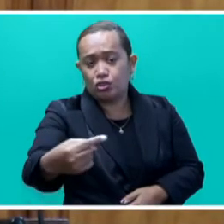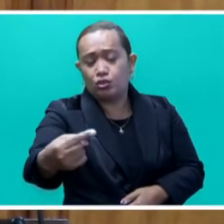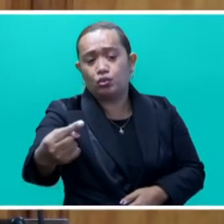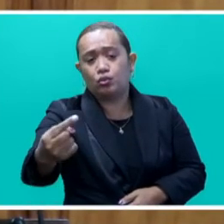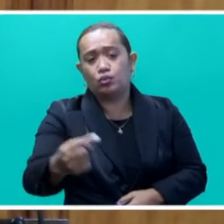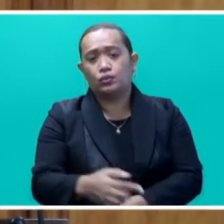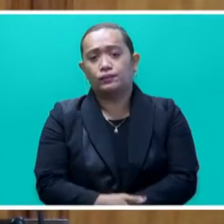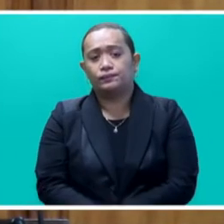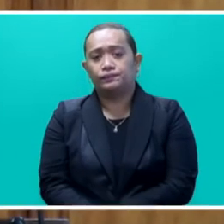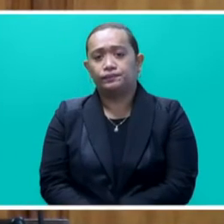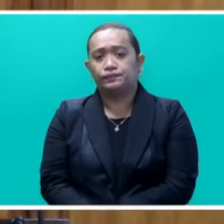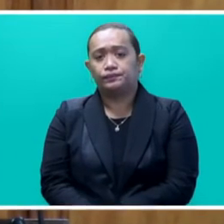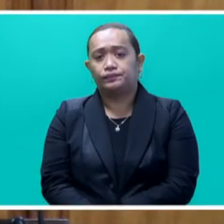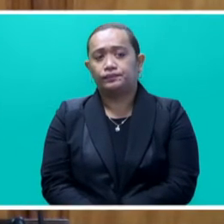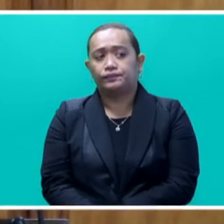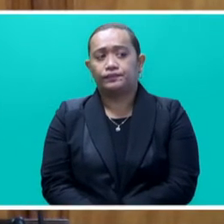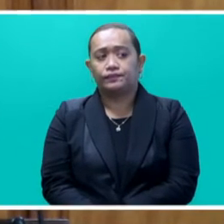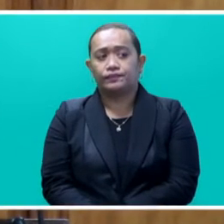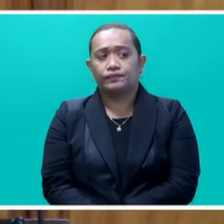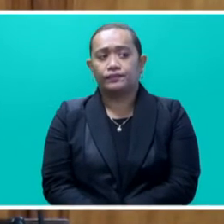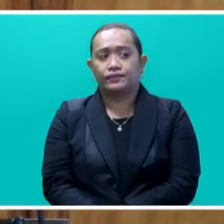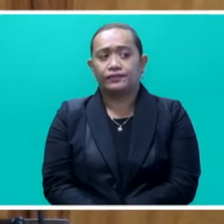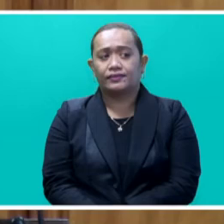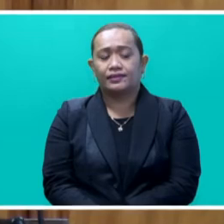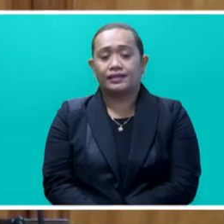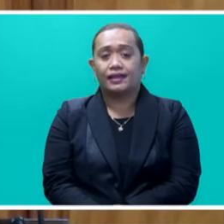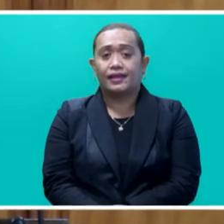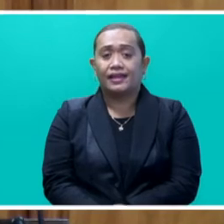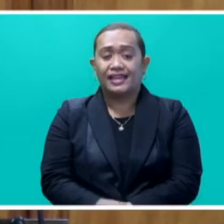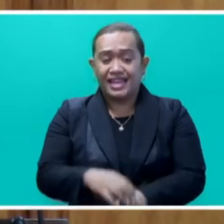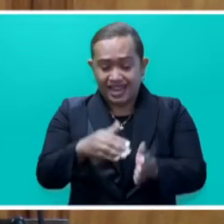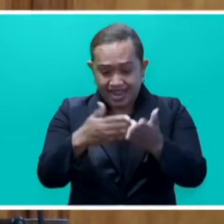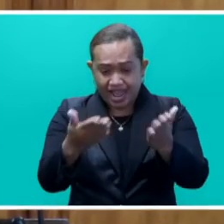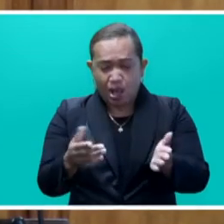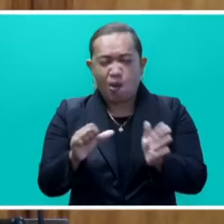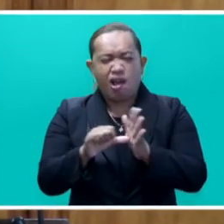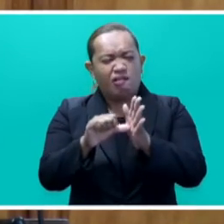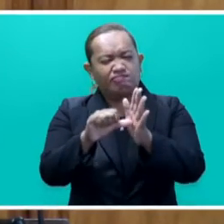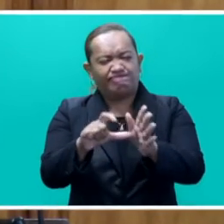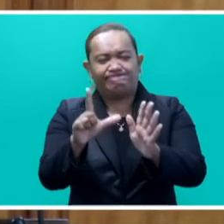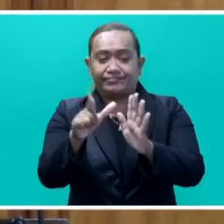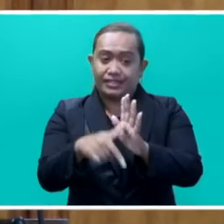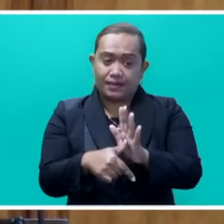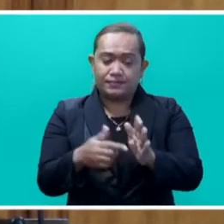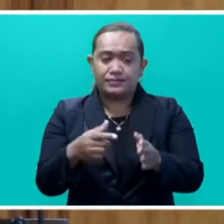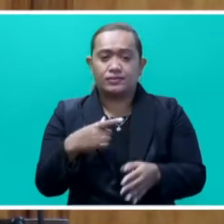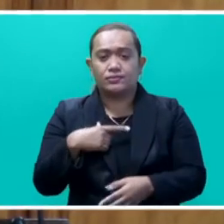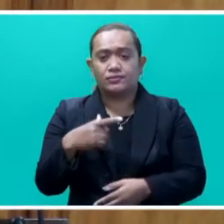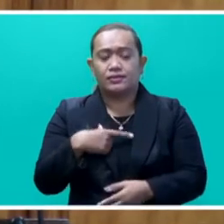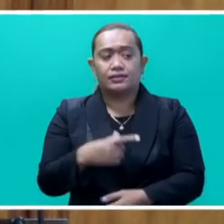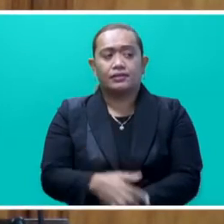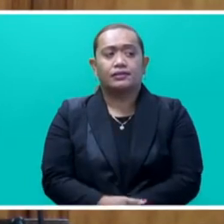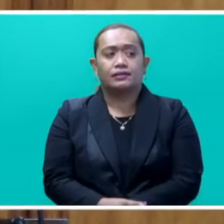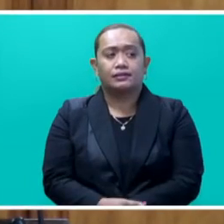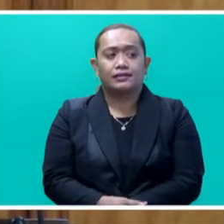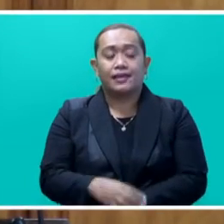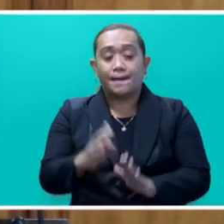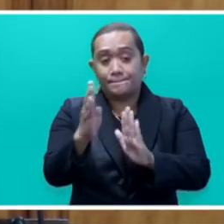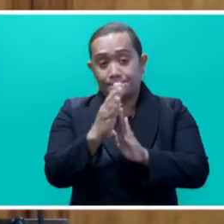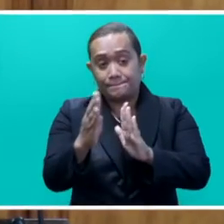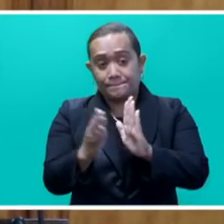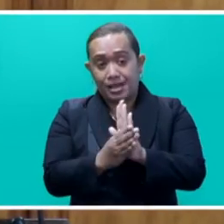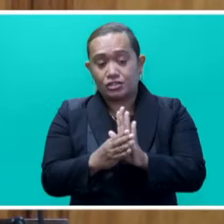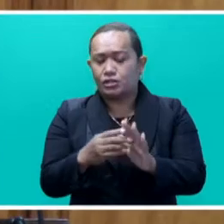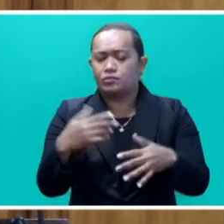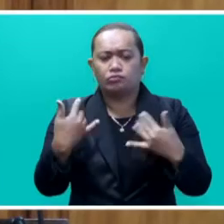growth. Even in one of the most pressing times, it has dished out one of the best budgets Fiji has ever